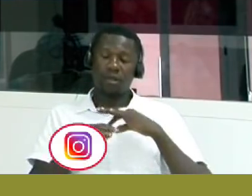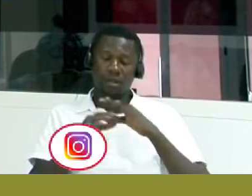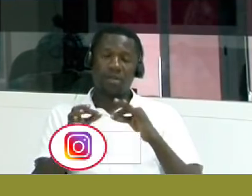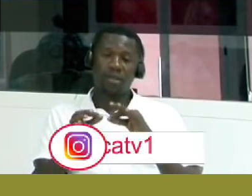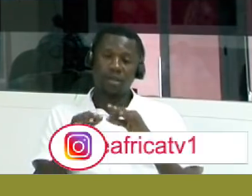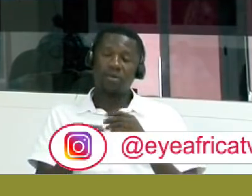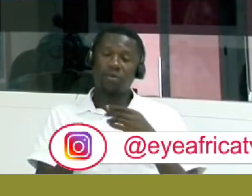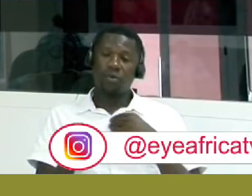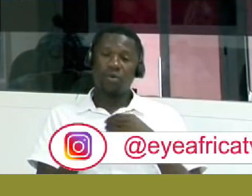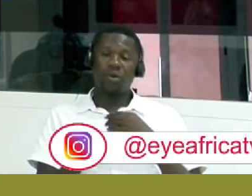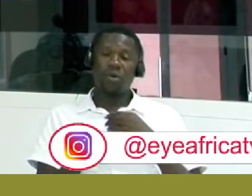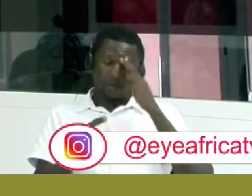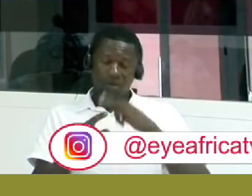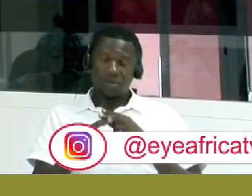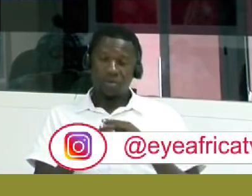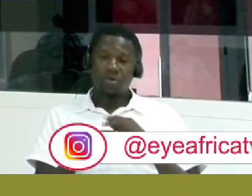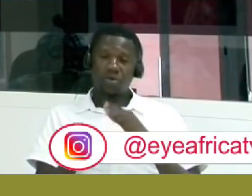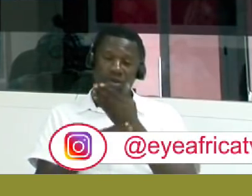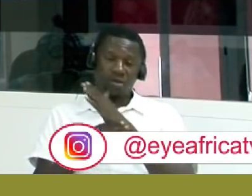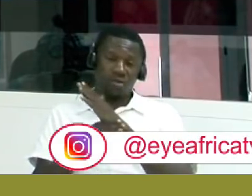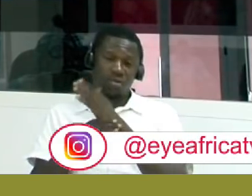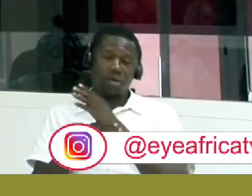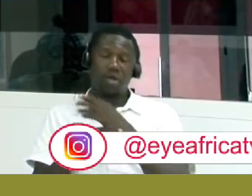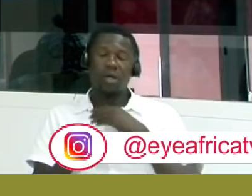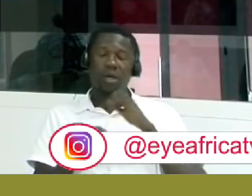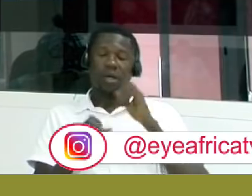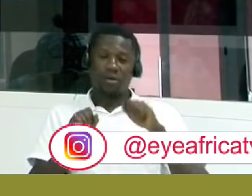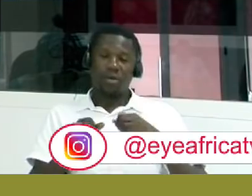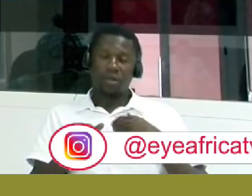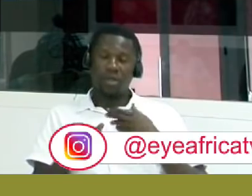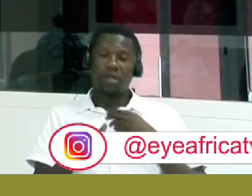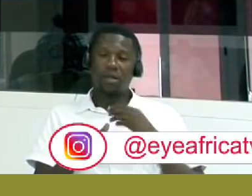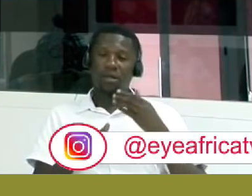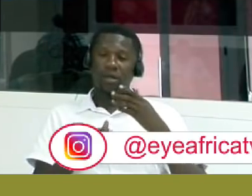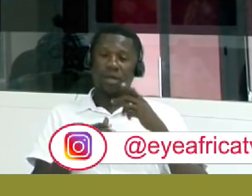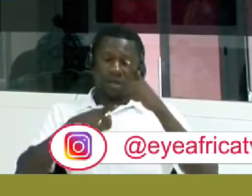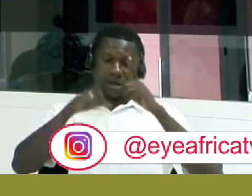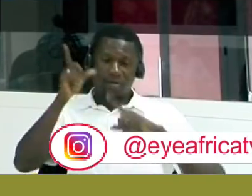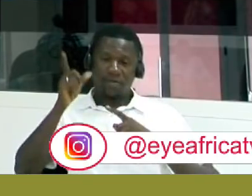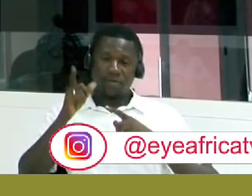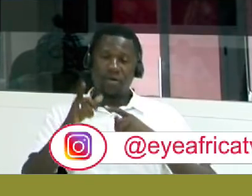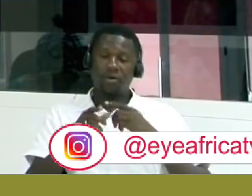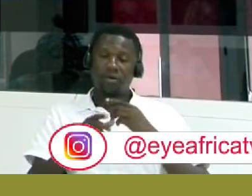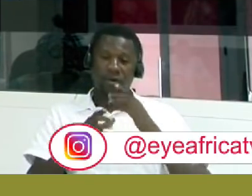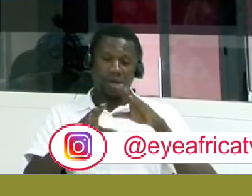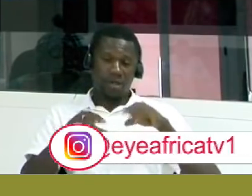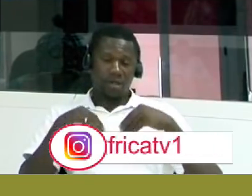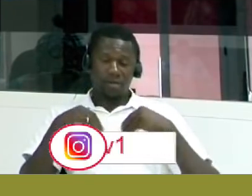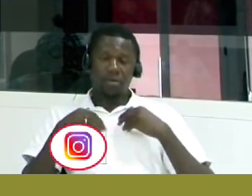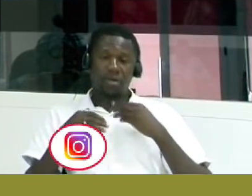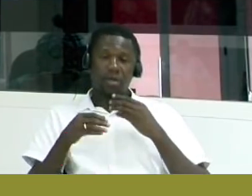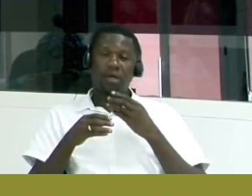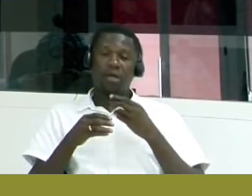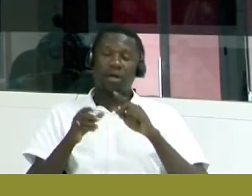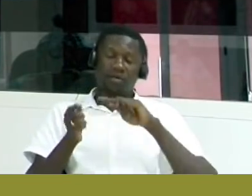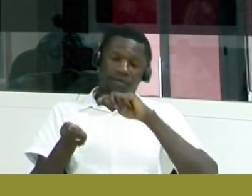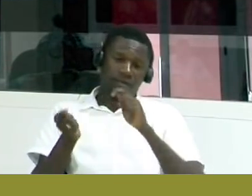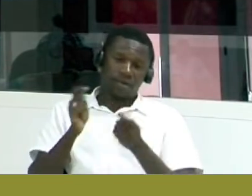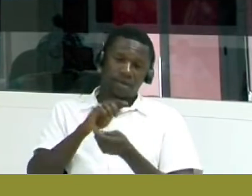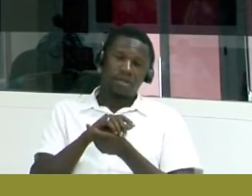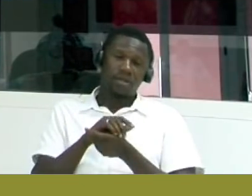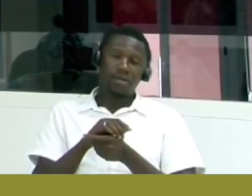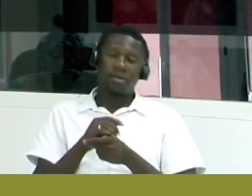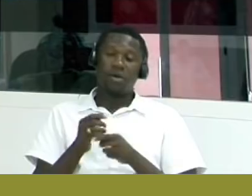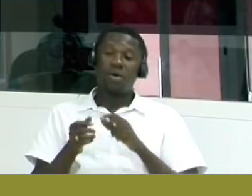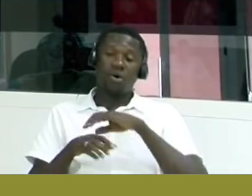disturbances and bear the required level of tolerance to avert any situation. Subunit heads are required to